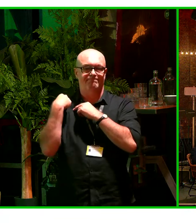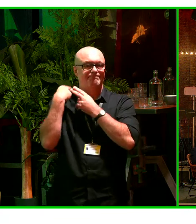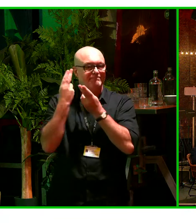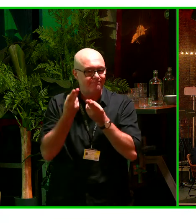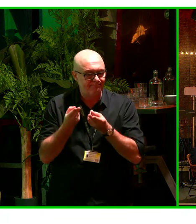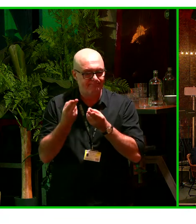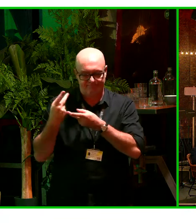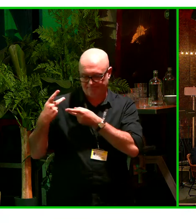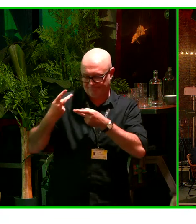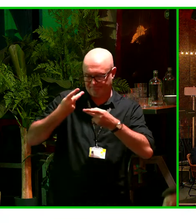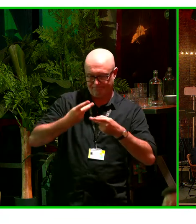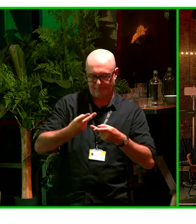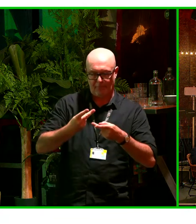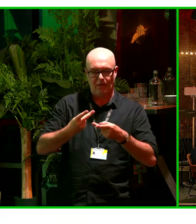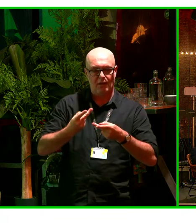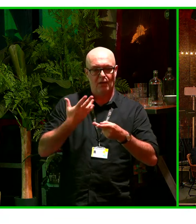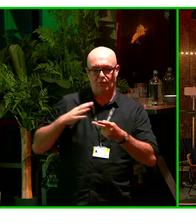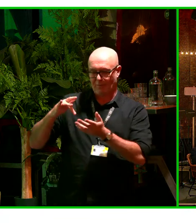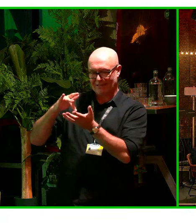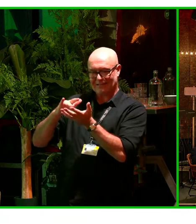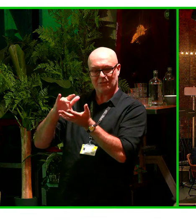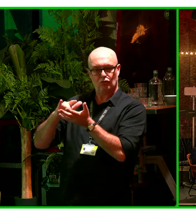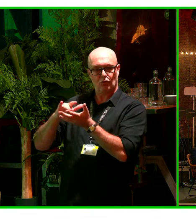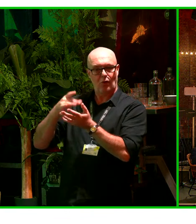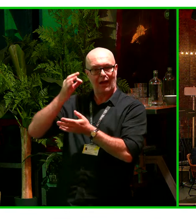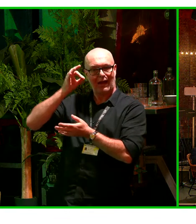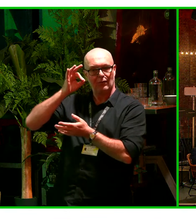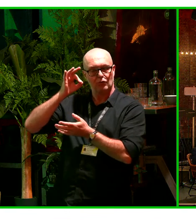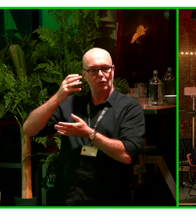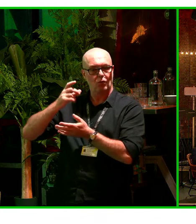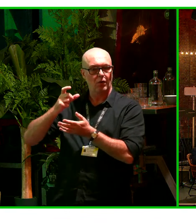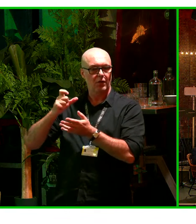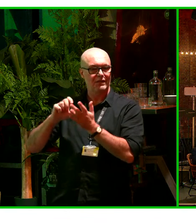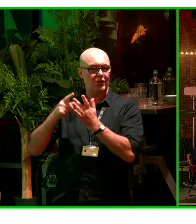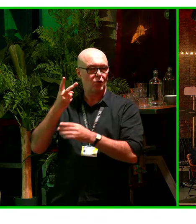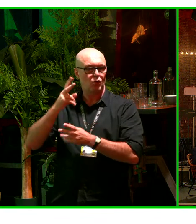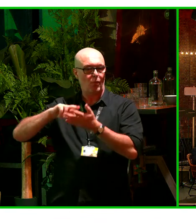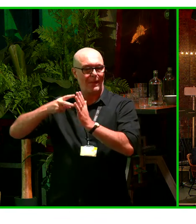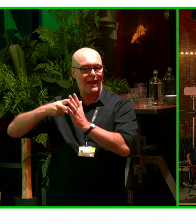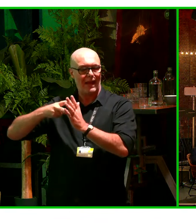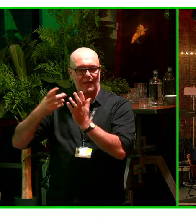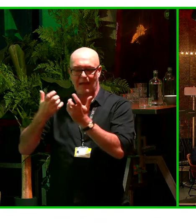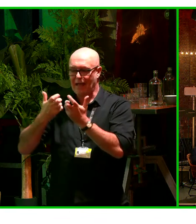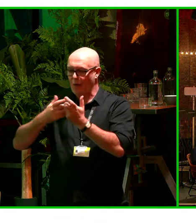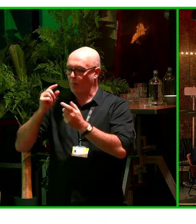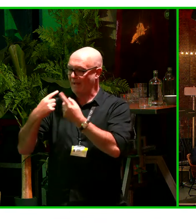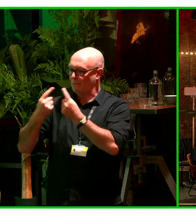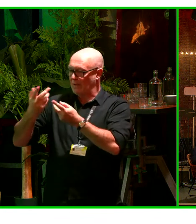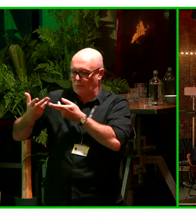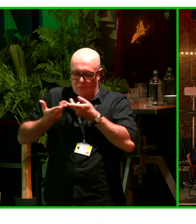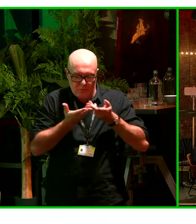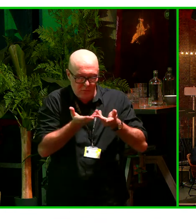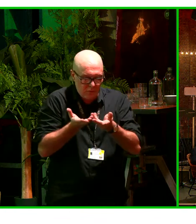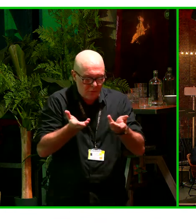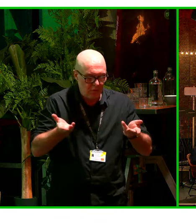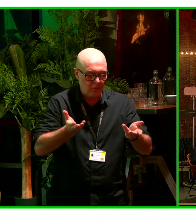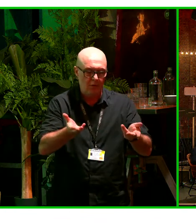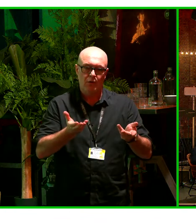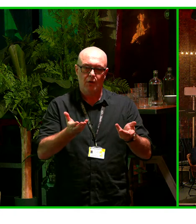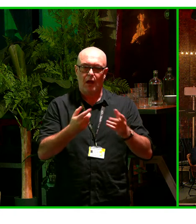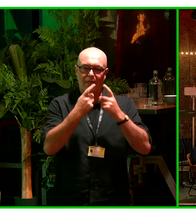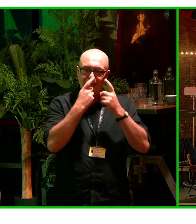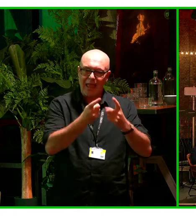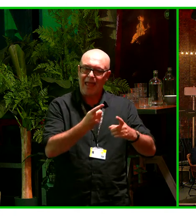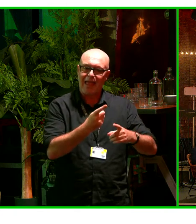central council carbon plan down to the people that are on the ground, the caretakers in buildings, and getting their